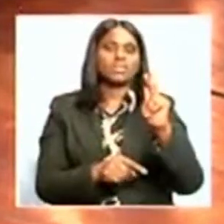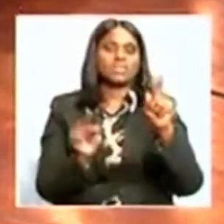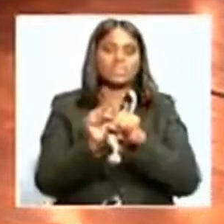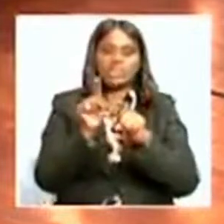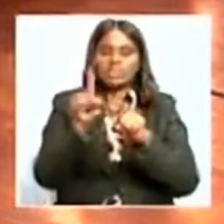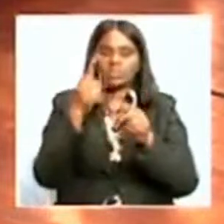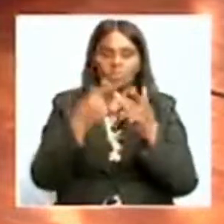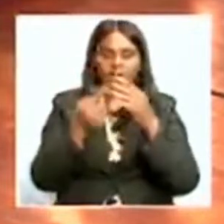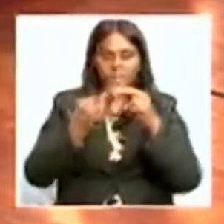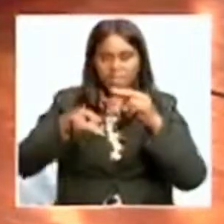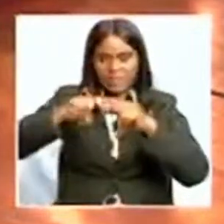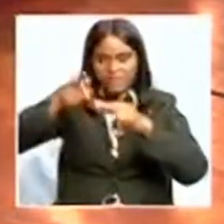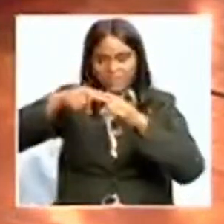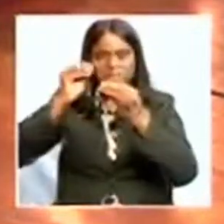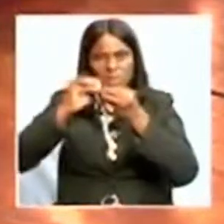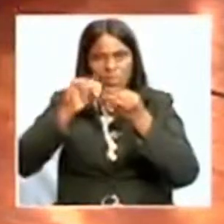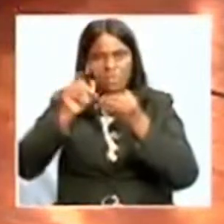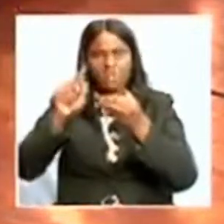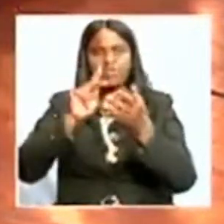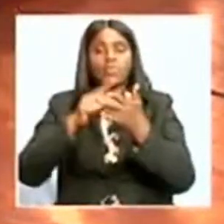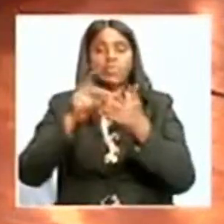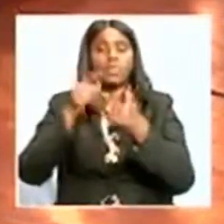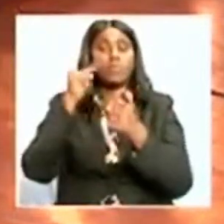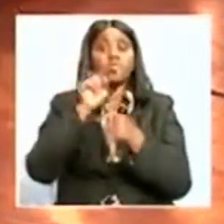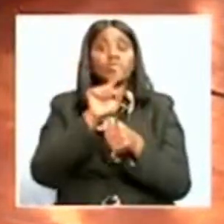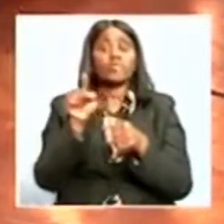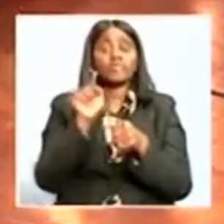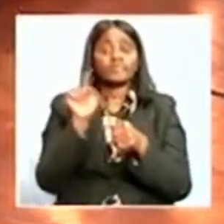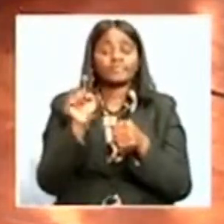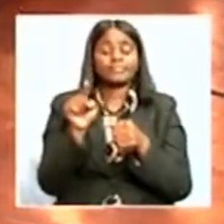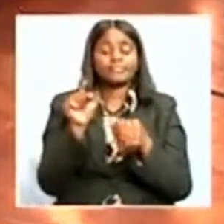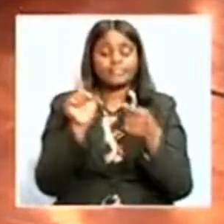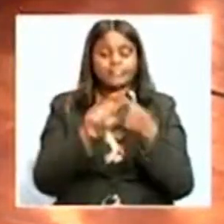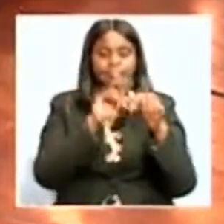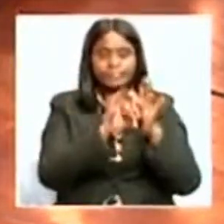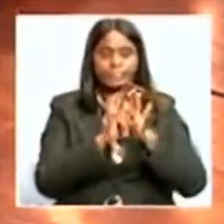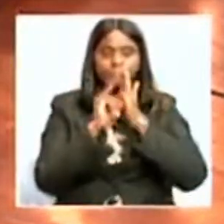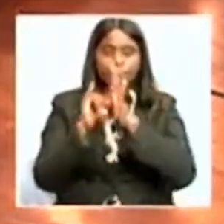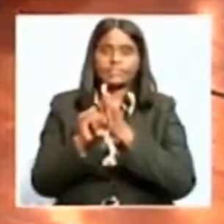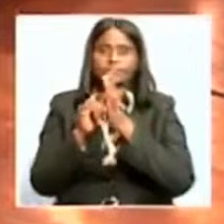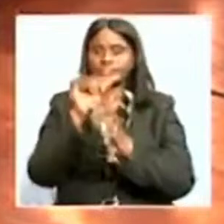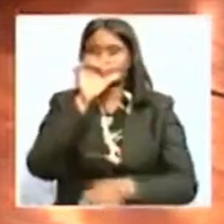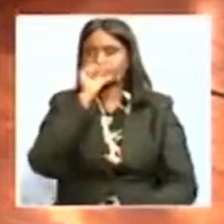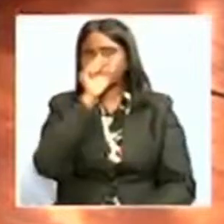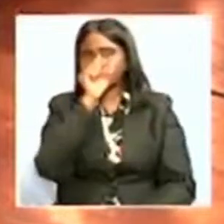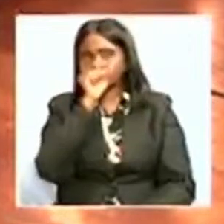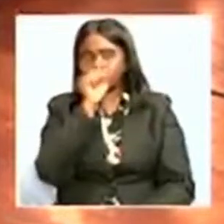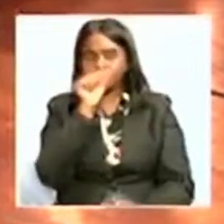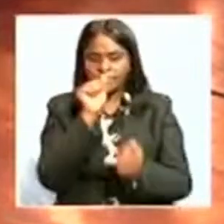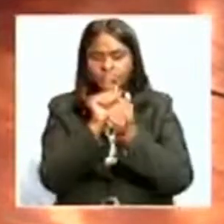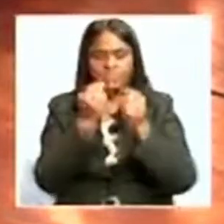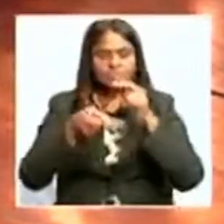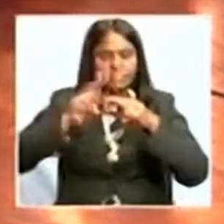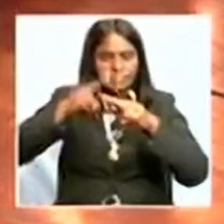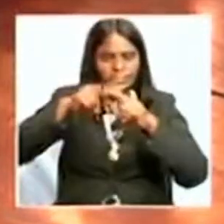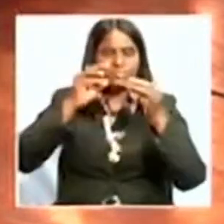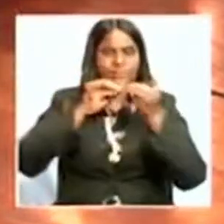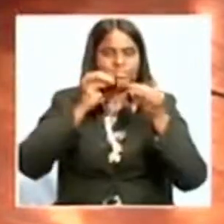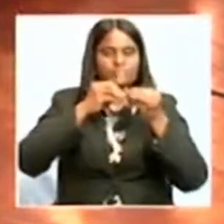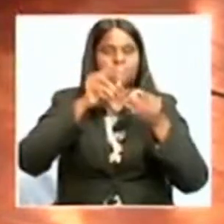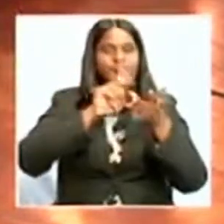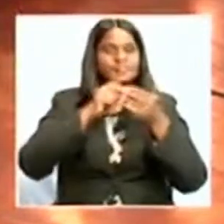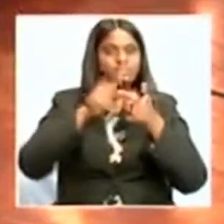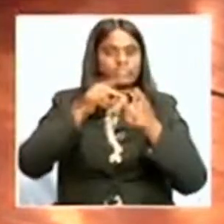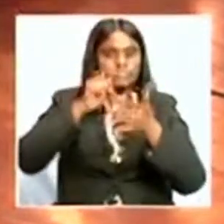to increase excise duty on imported beverages and increasing the excise